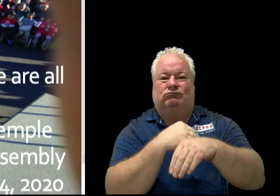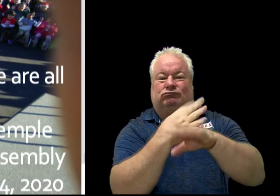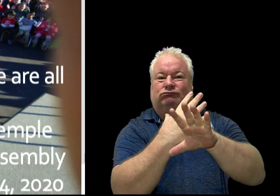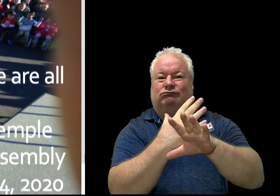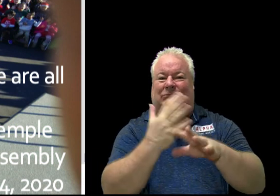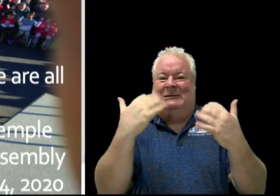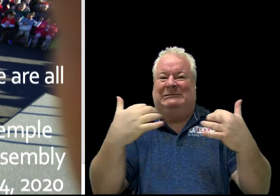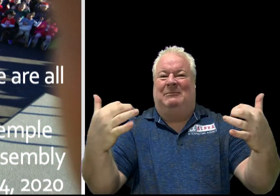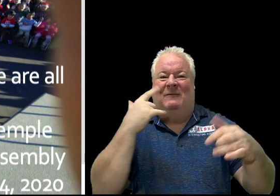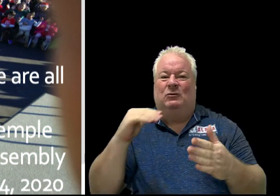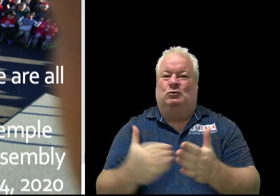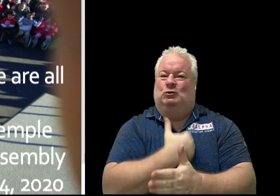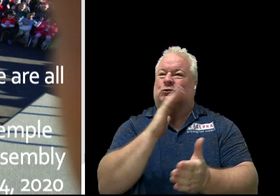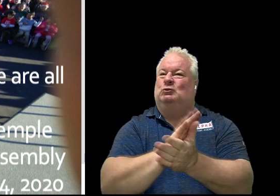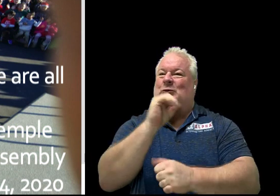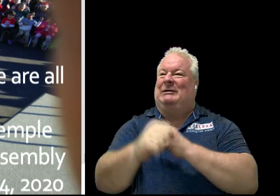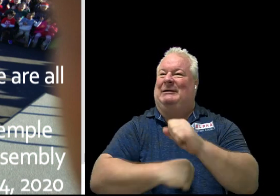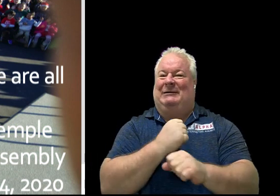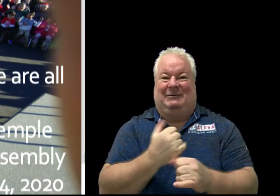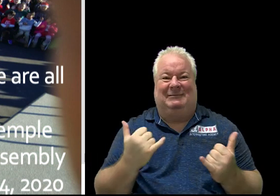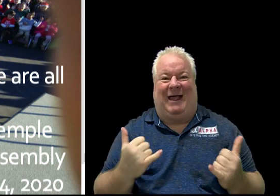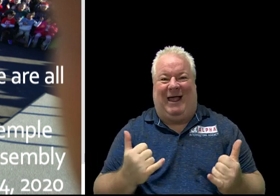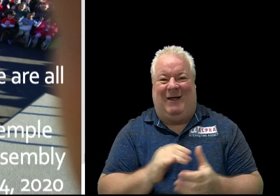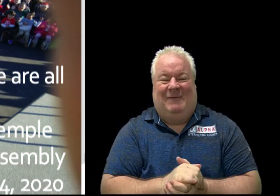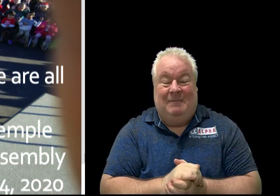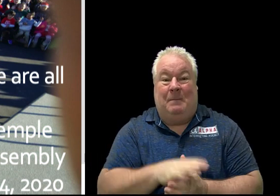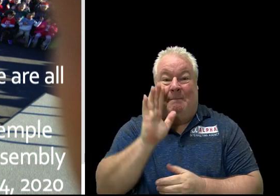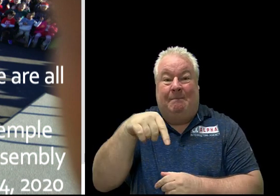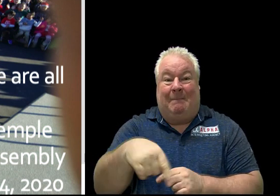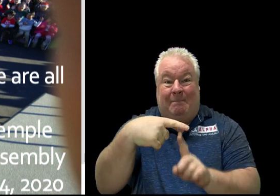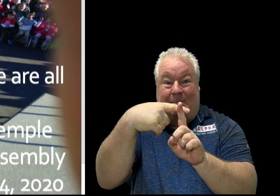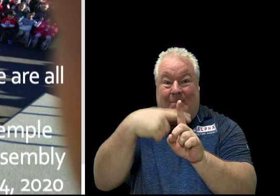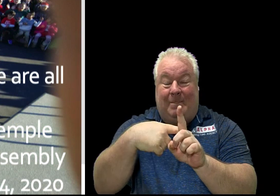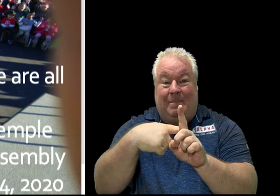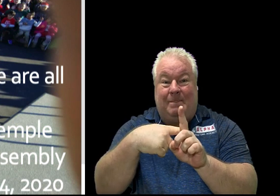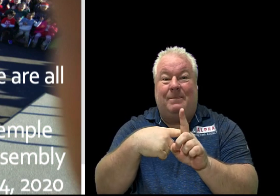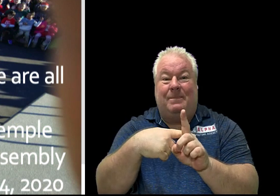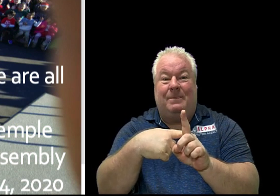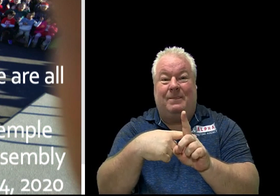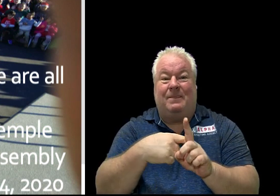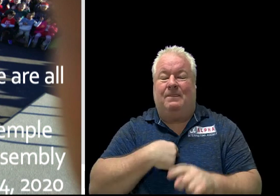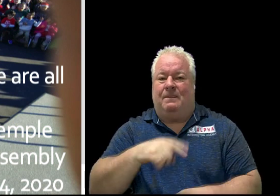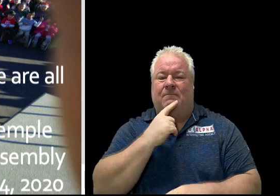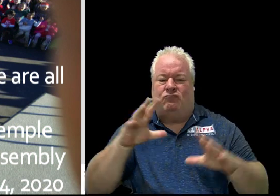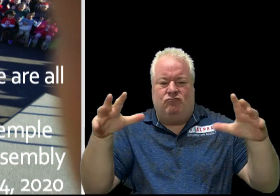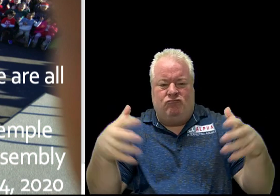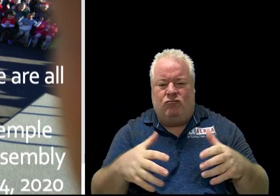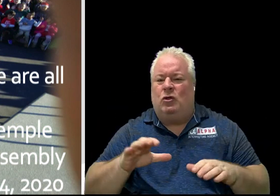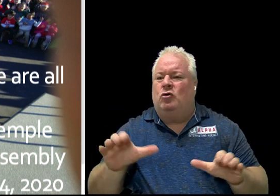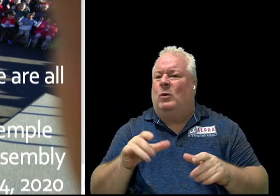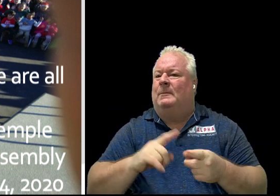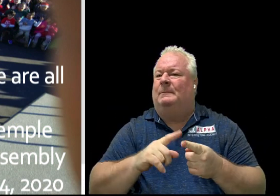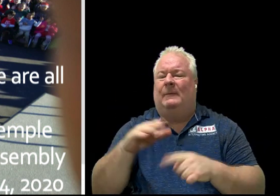the new school year. This month, we will be together doing our